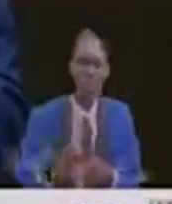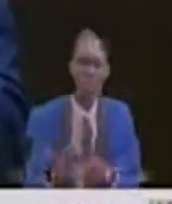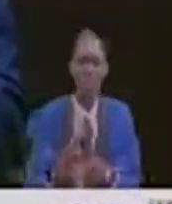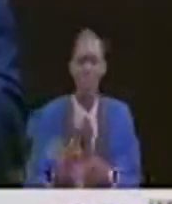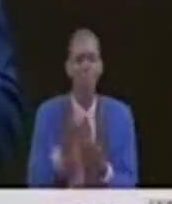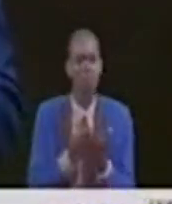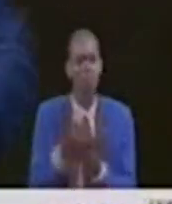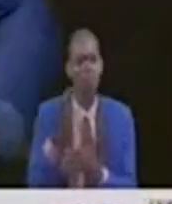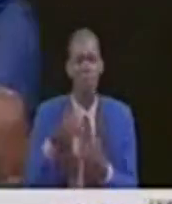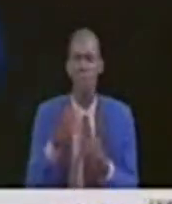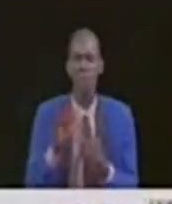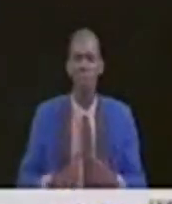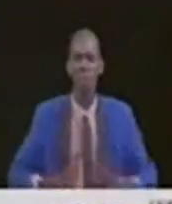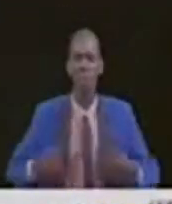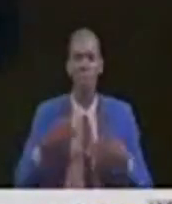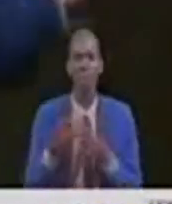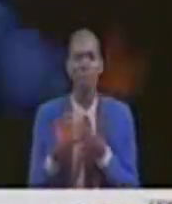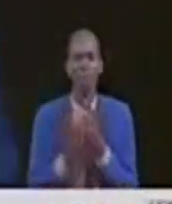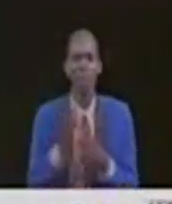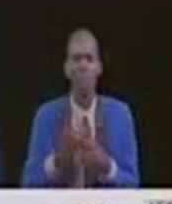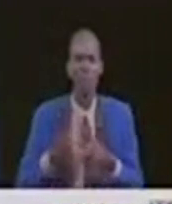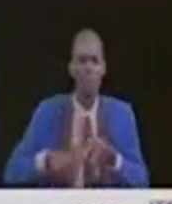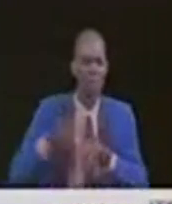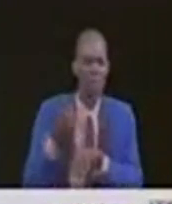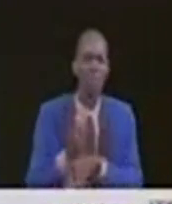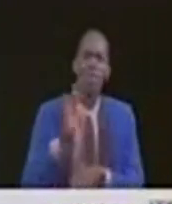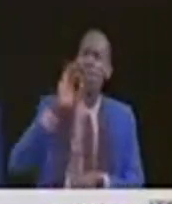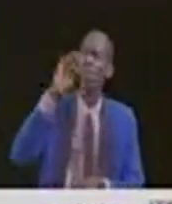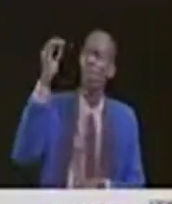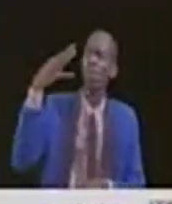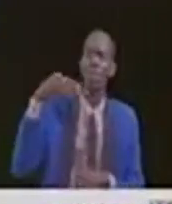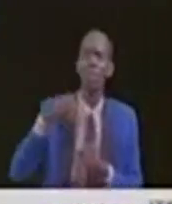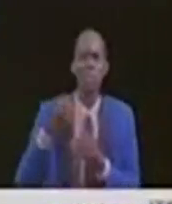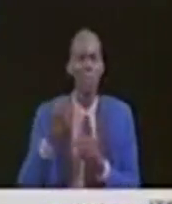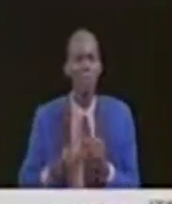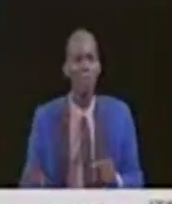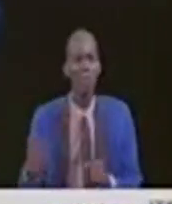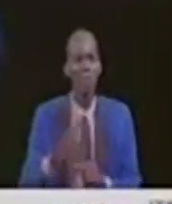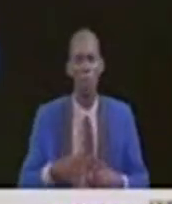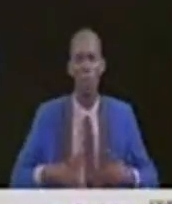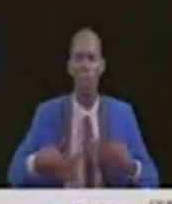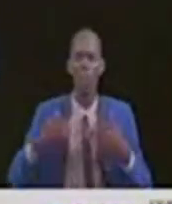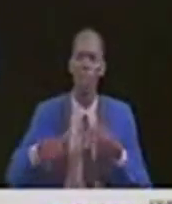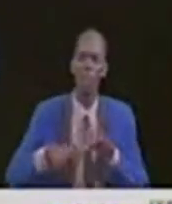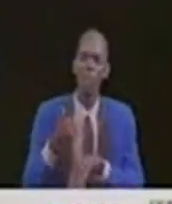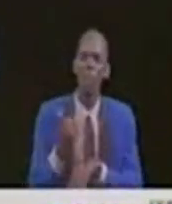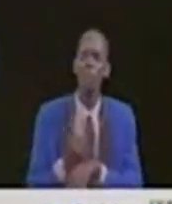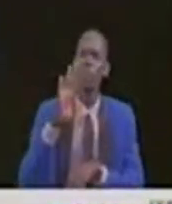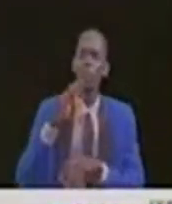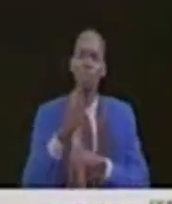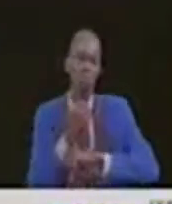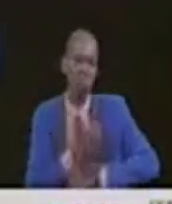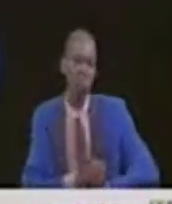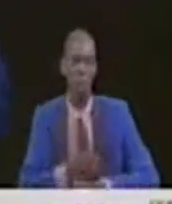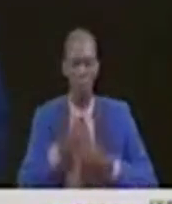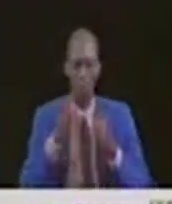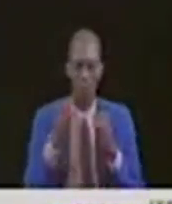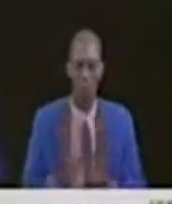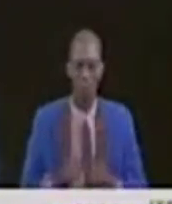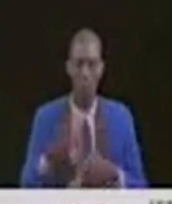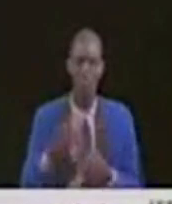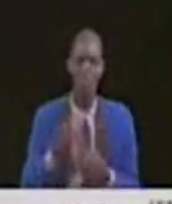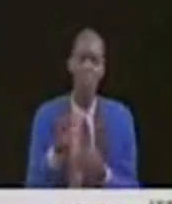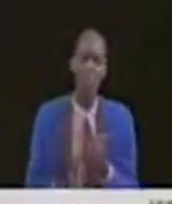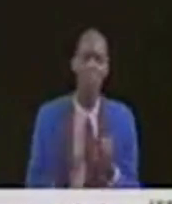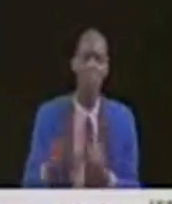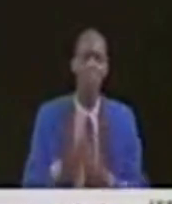every life. Confirm the grace in every life. Confirm your protecting power in every